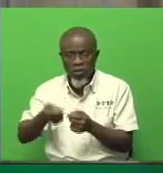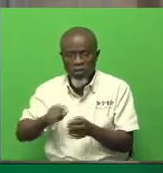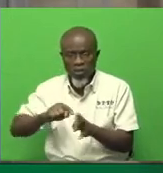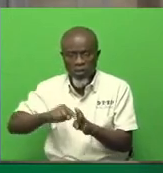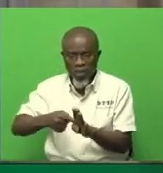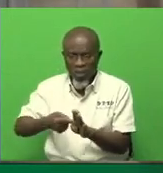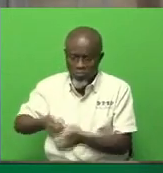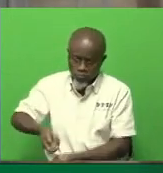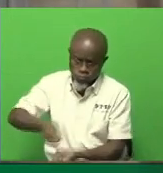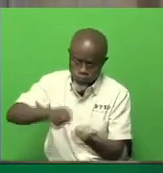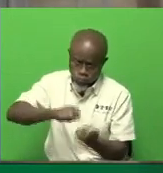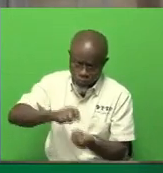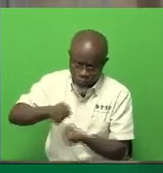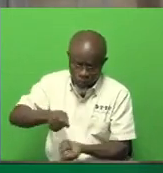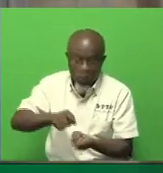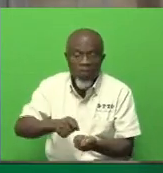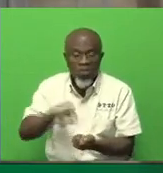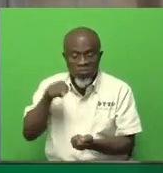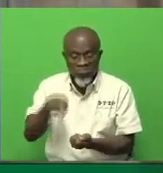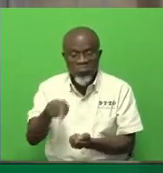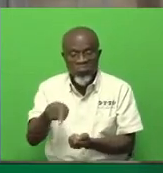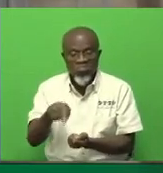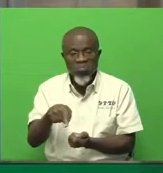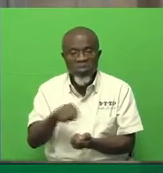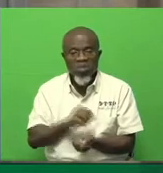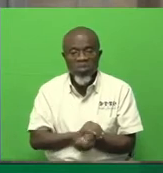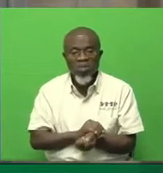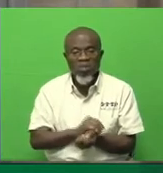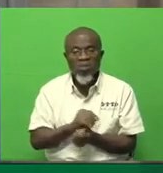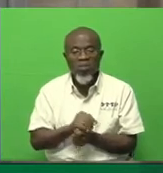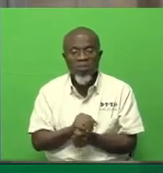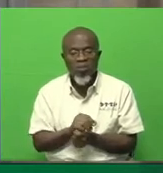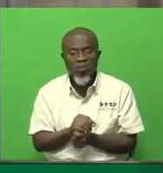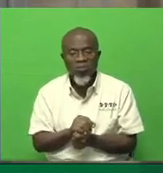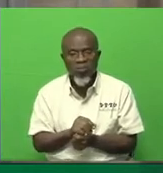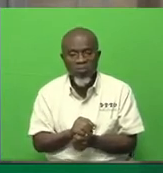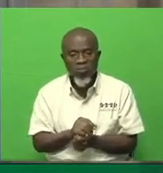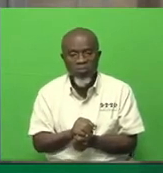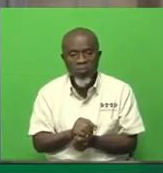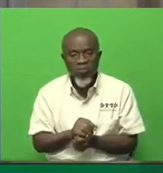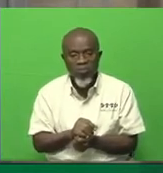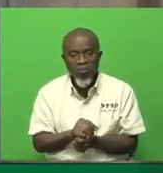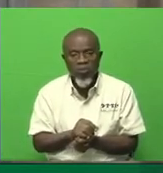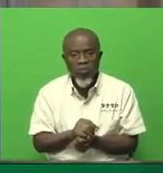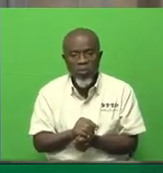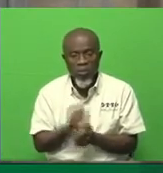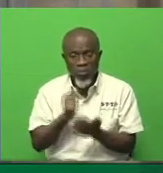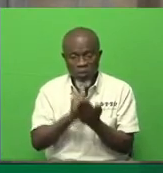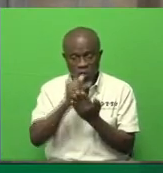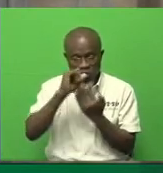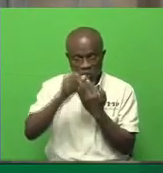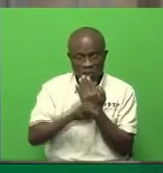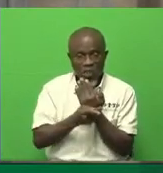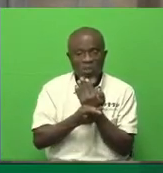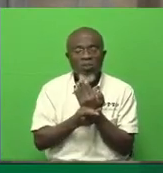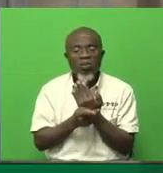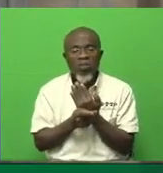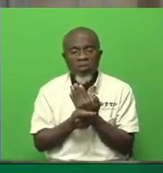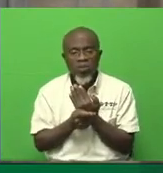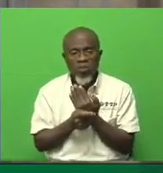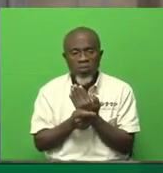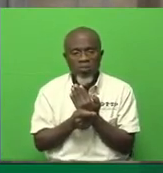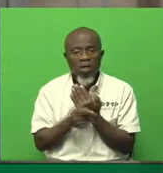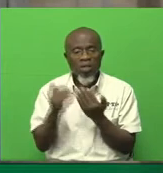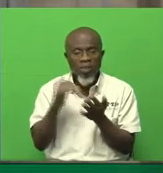1.2 billion dollar Point Fortin hospital at Egypt Village Point 14. the project was executed on a governmental